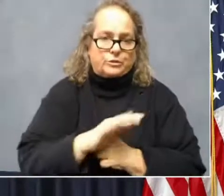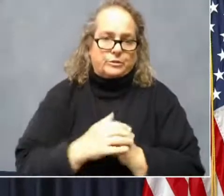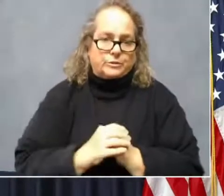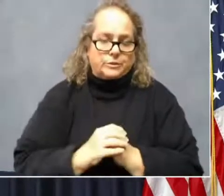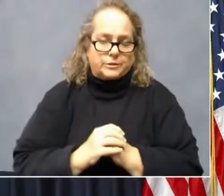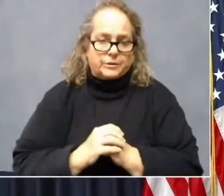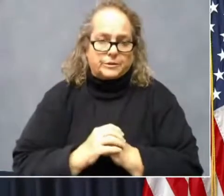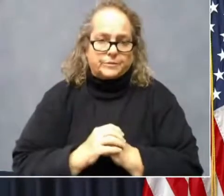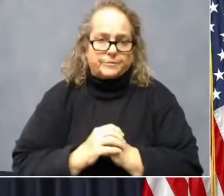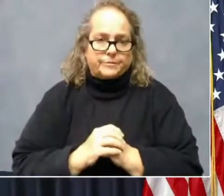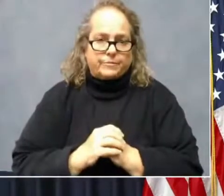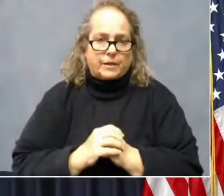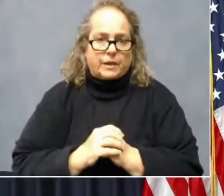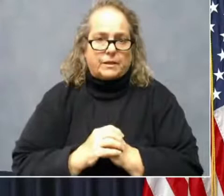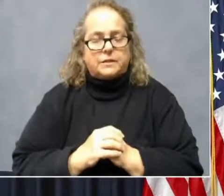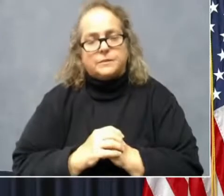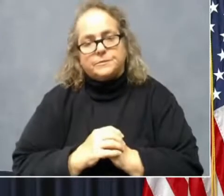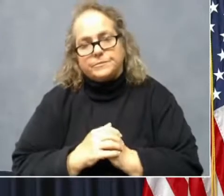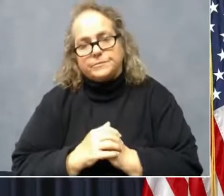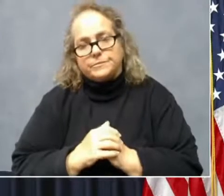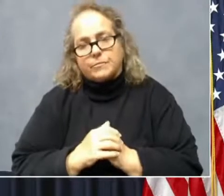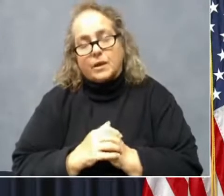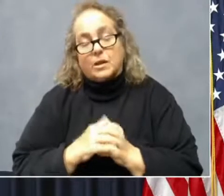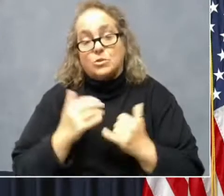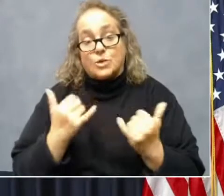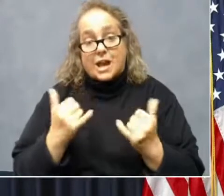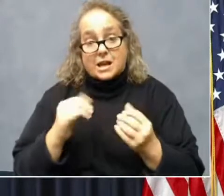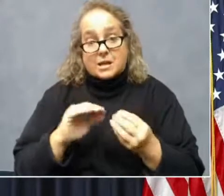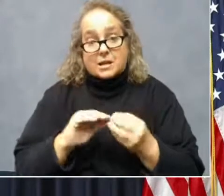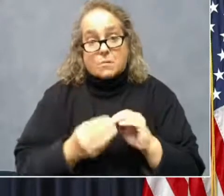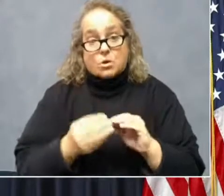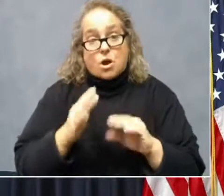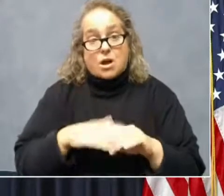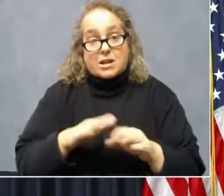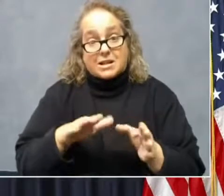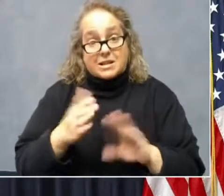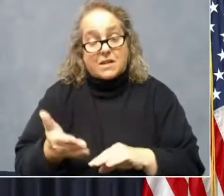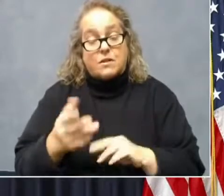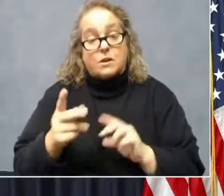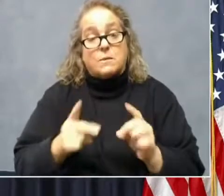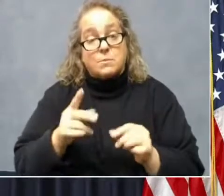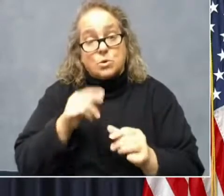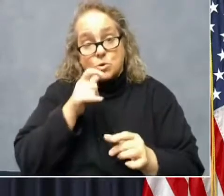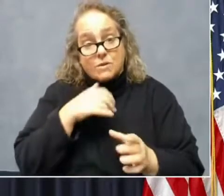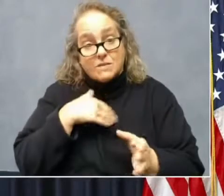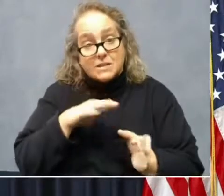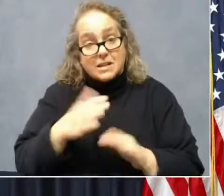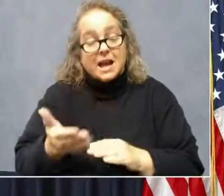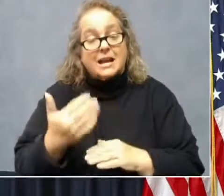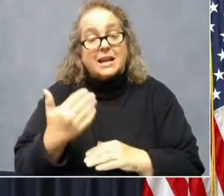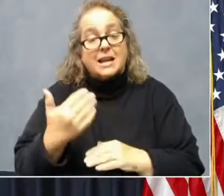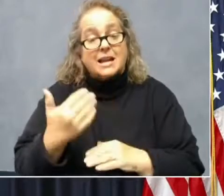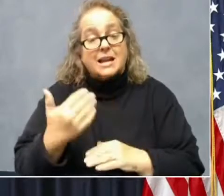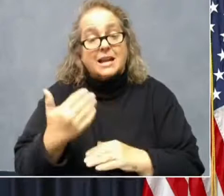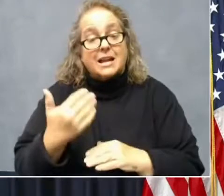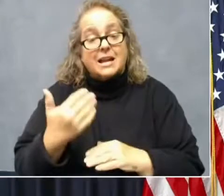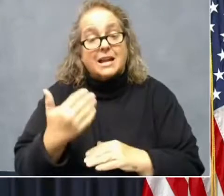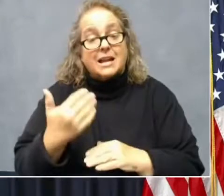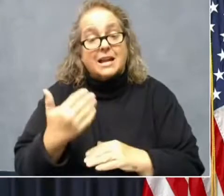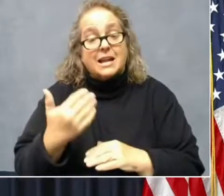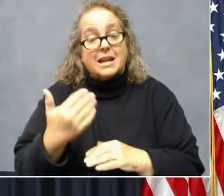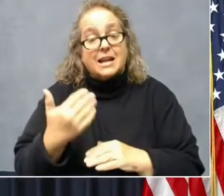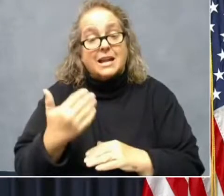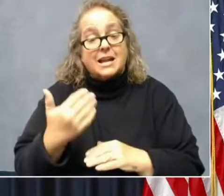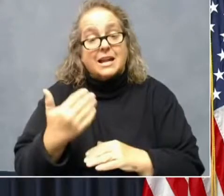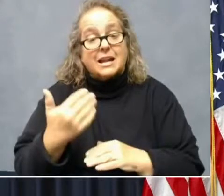So today's numbers on fatalities, people we've lost, it's tough in a couple.